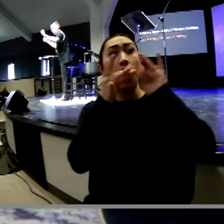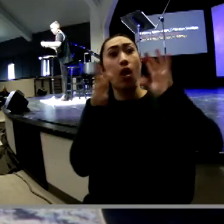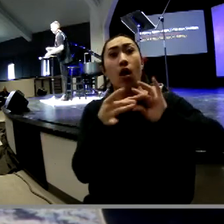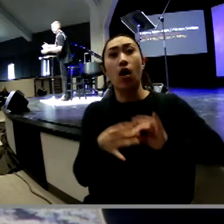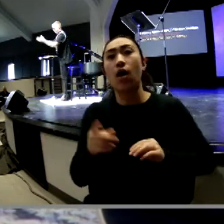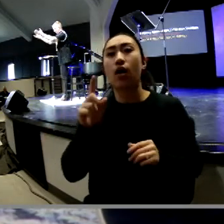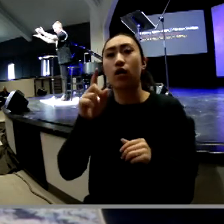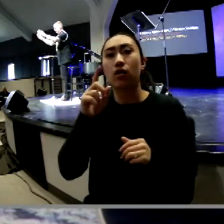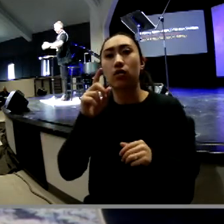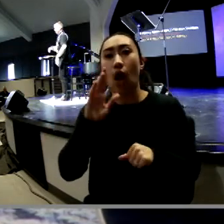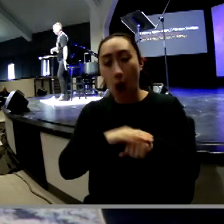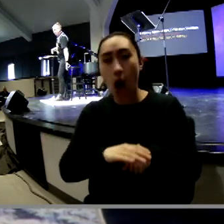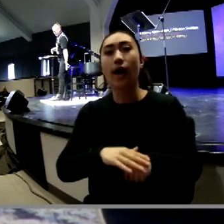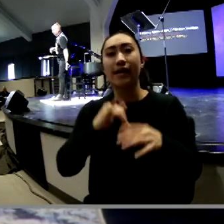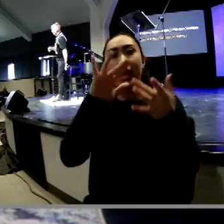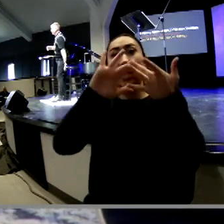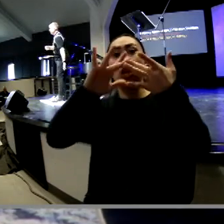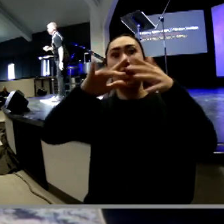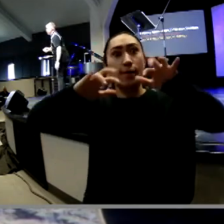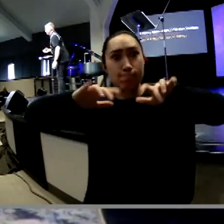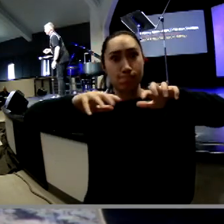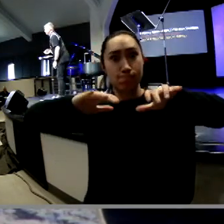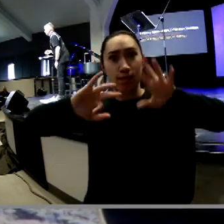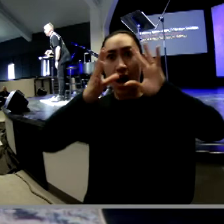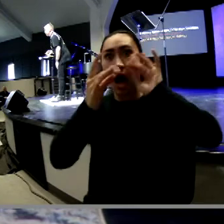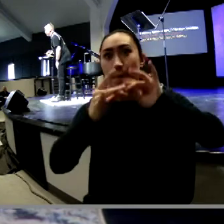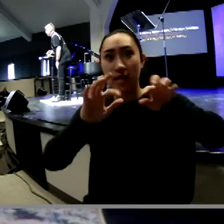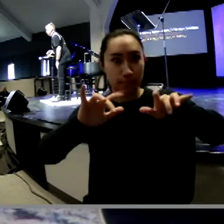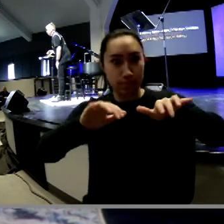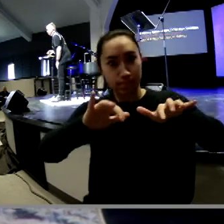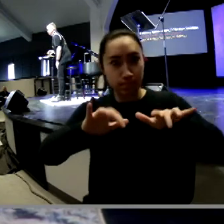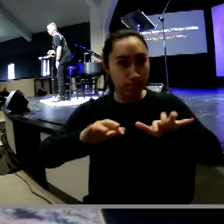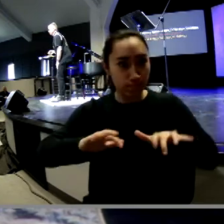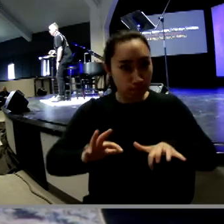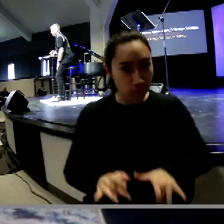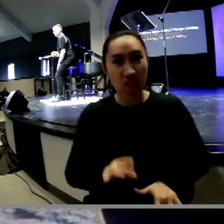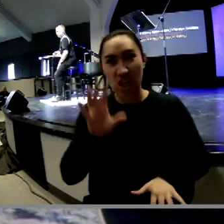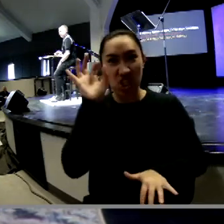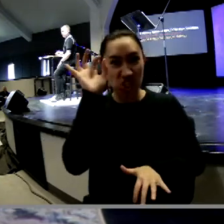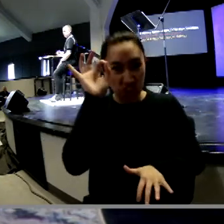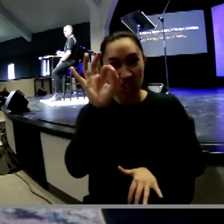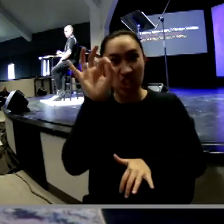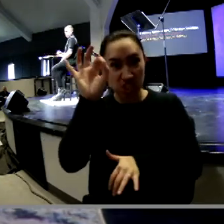church experience. But let's not deceive ourselves. That's not church.